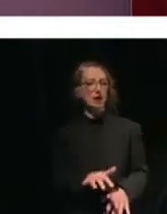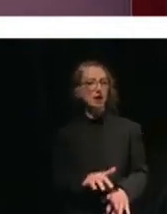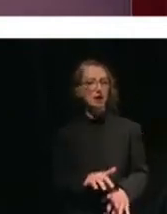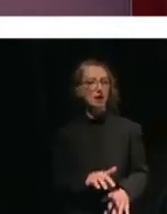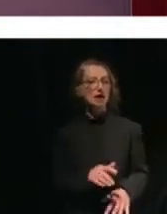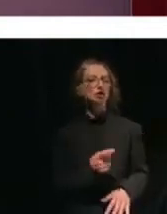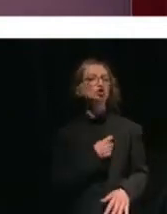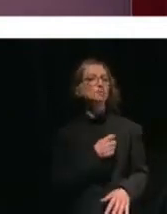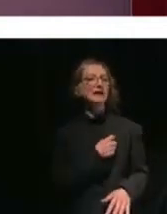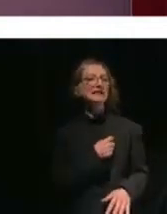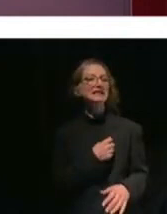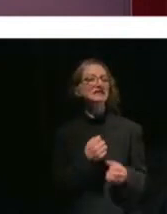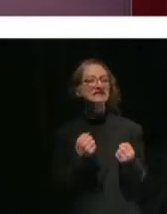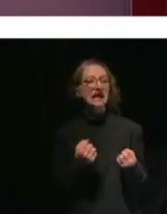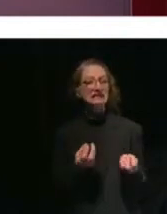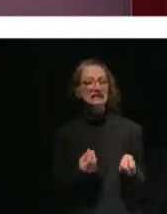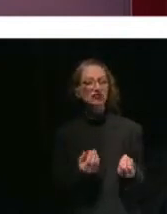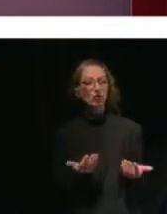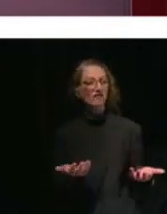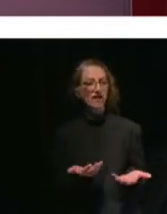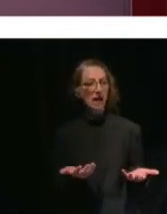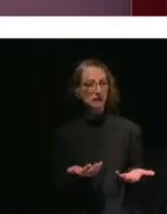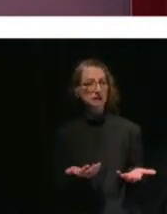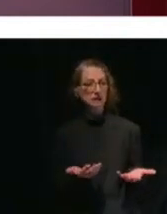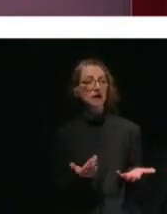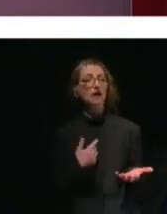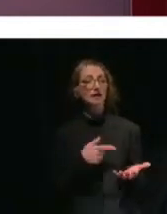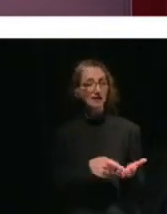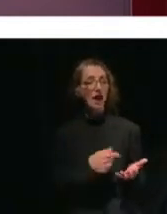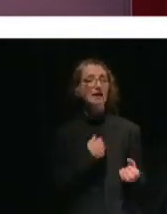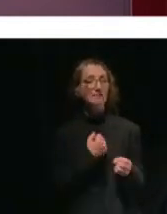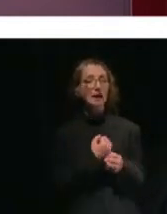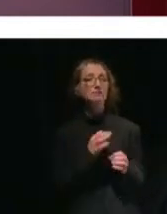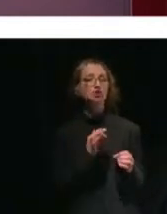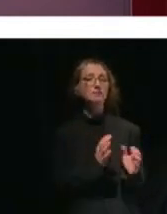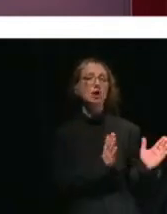a subjective feeling of security.